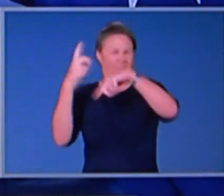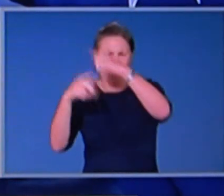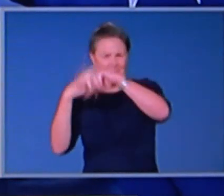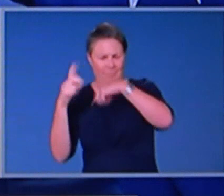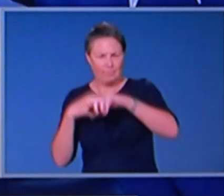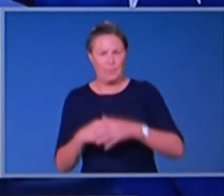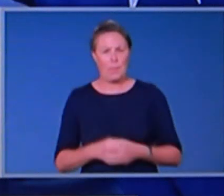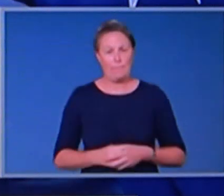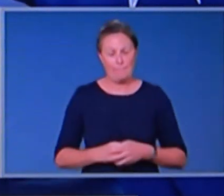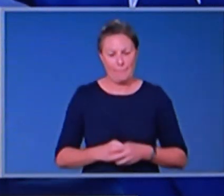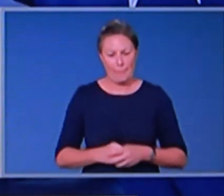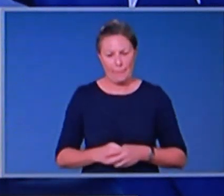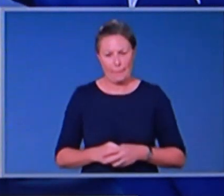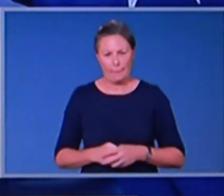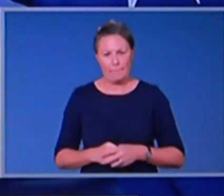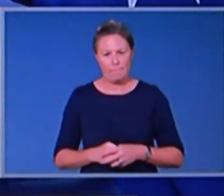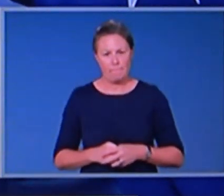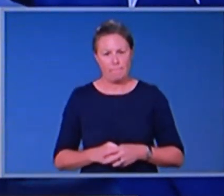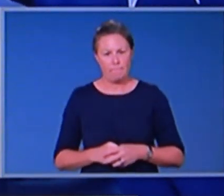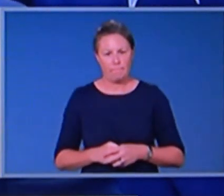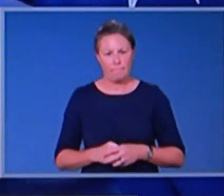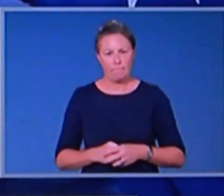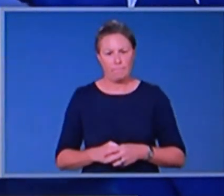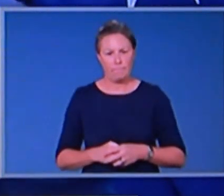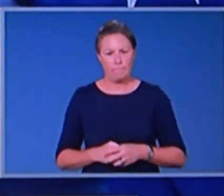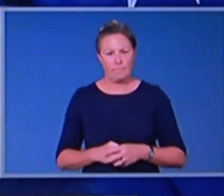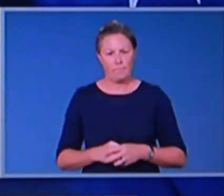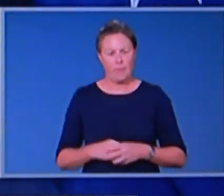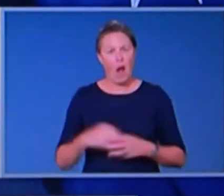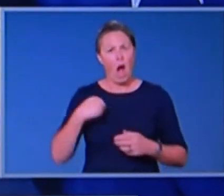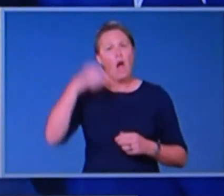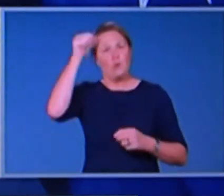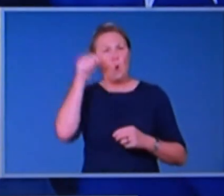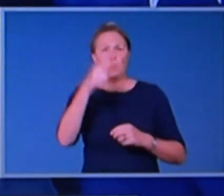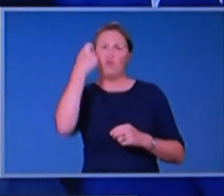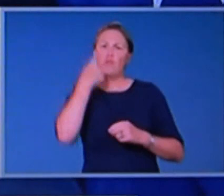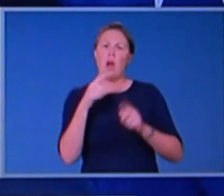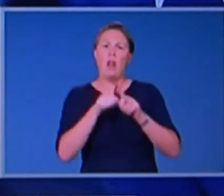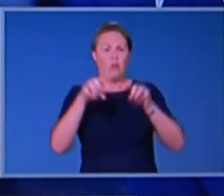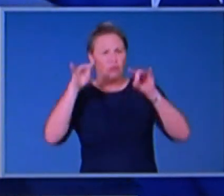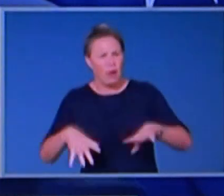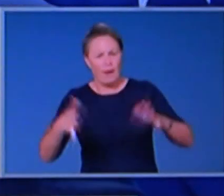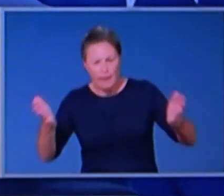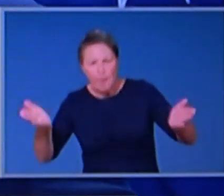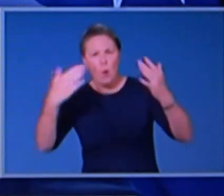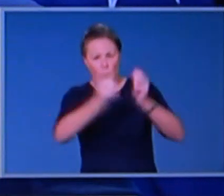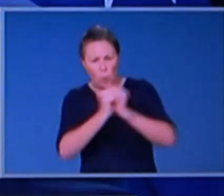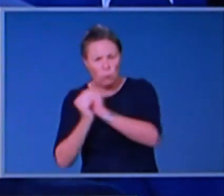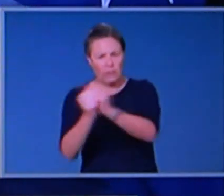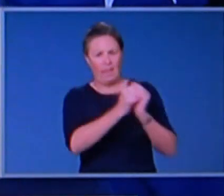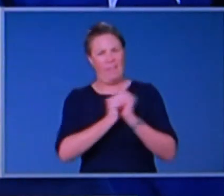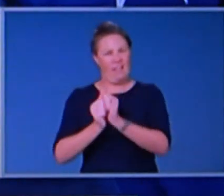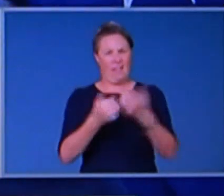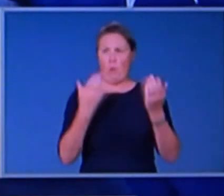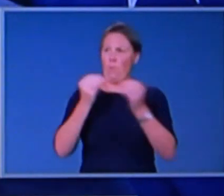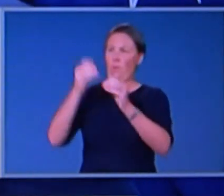at a time where you're trying to have a unified approach? Well, look, I'd simply say that Peter, of course, is